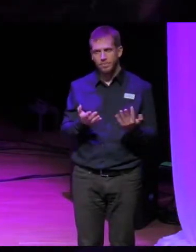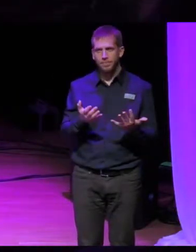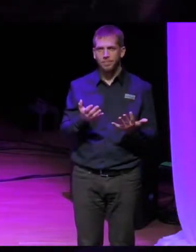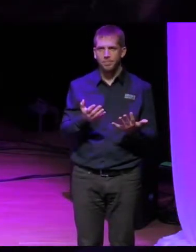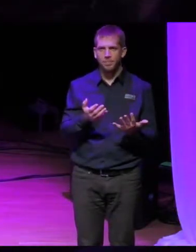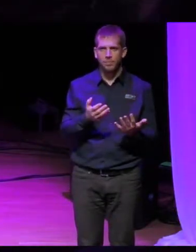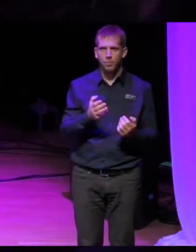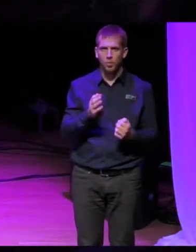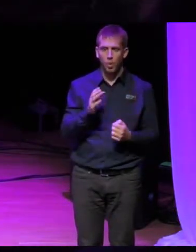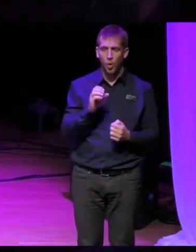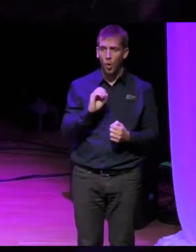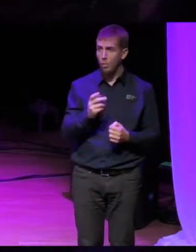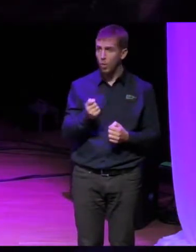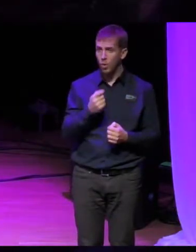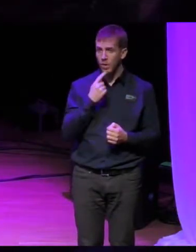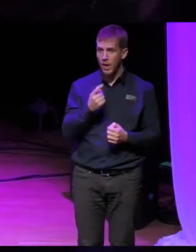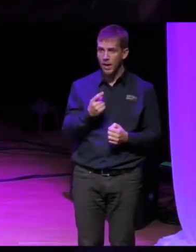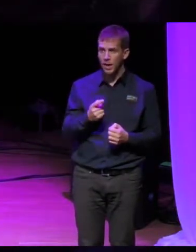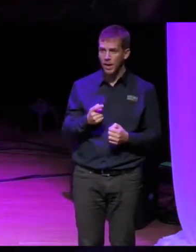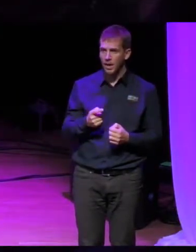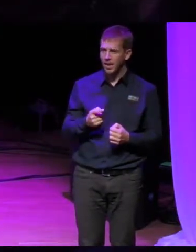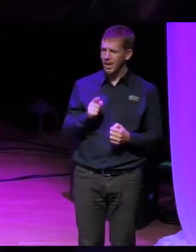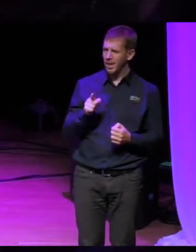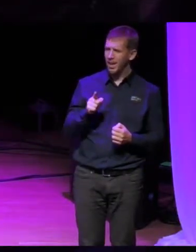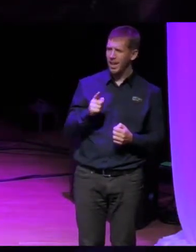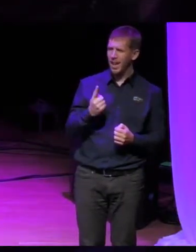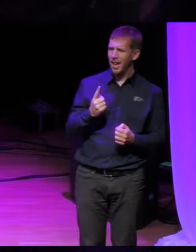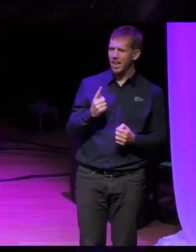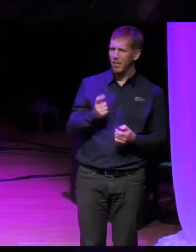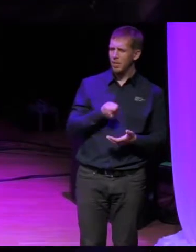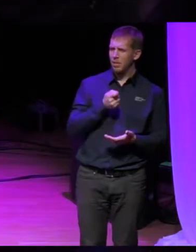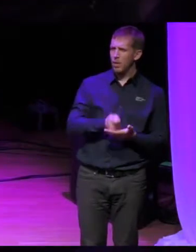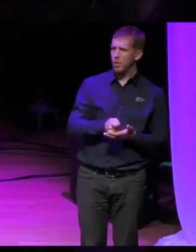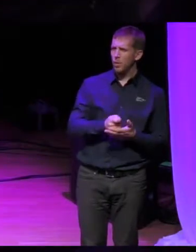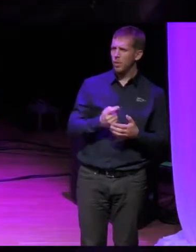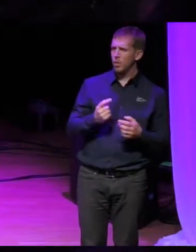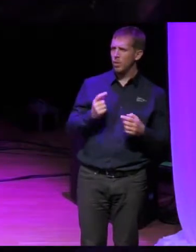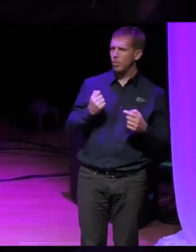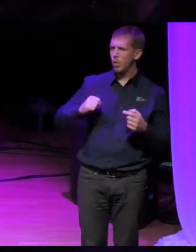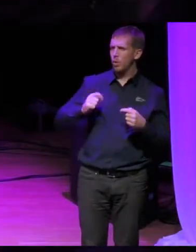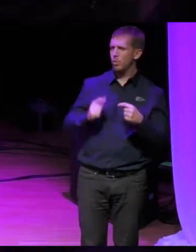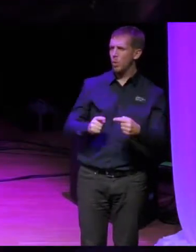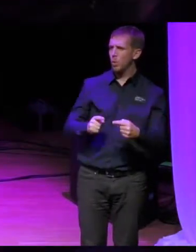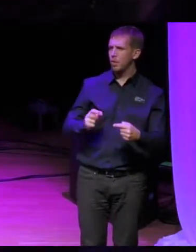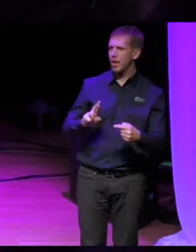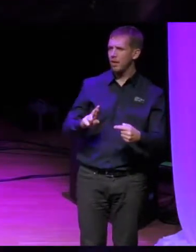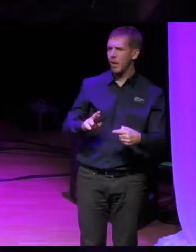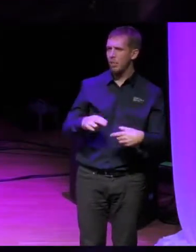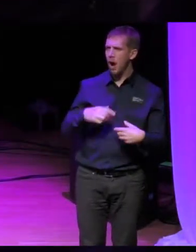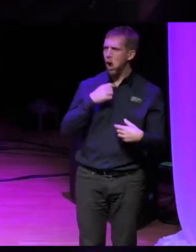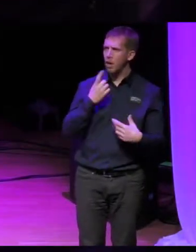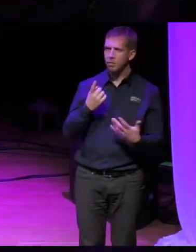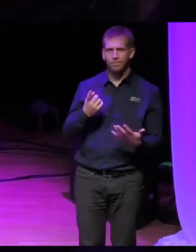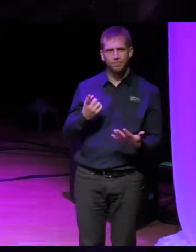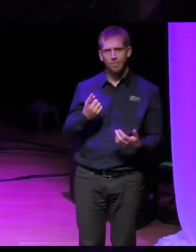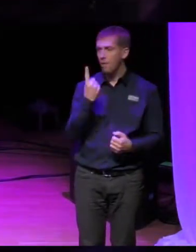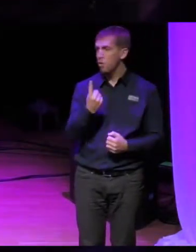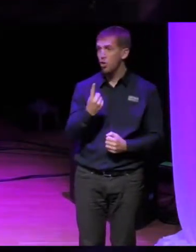when you have a challenge saying that this policy violates, let's say, the First Amendment